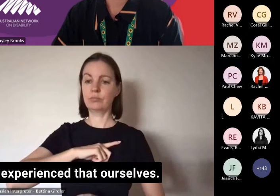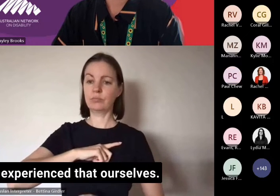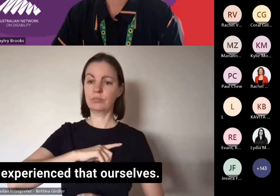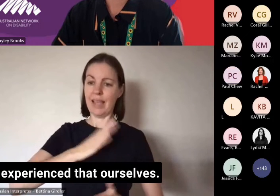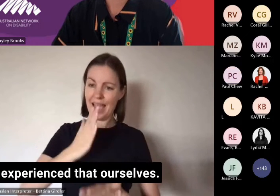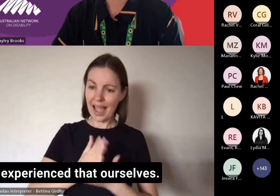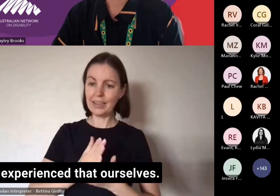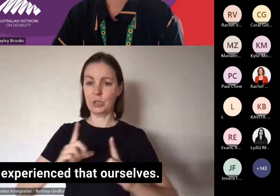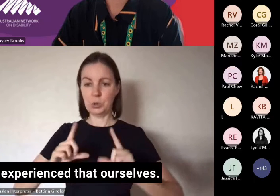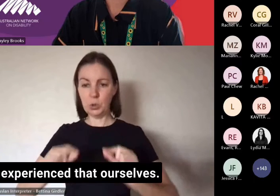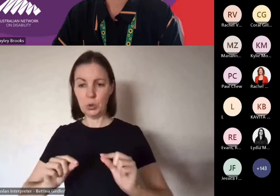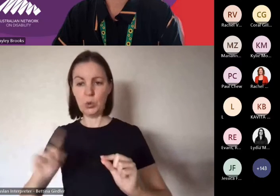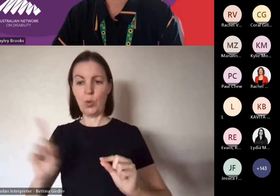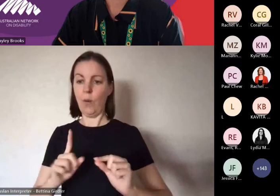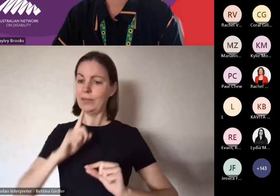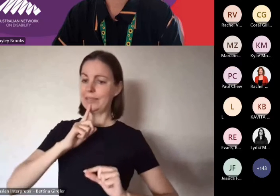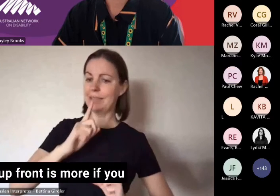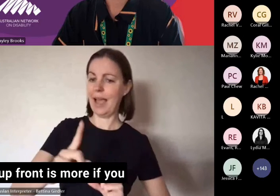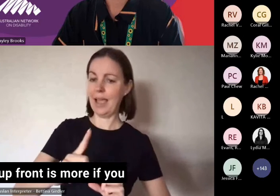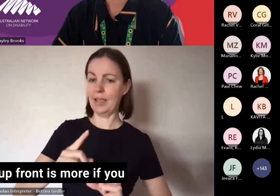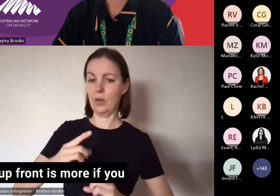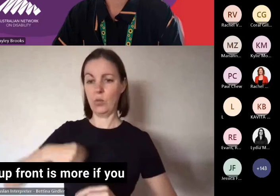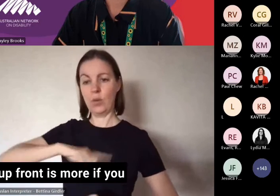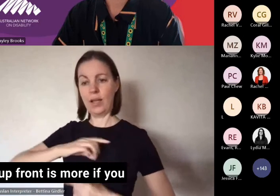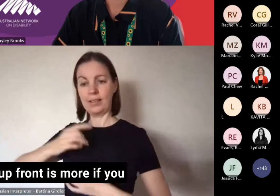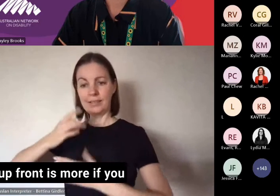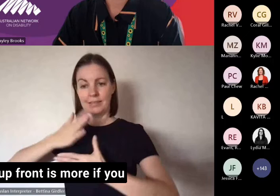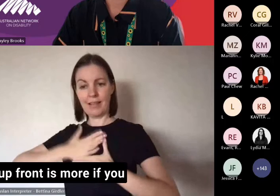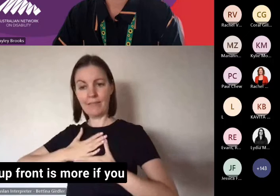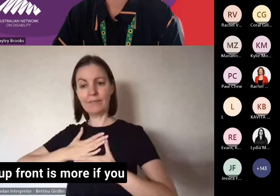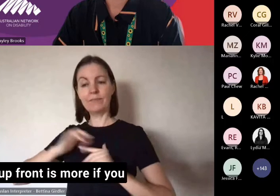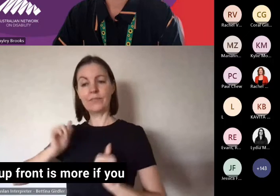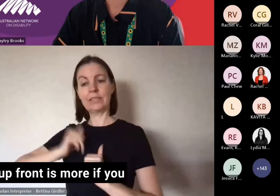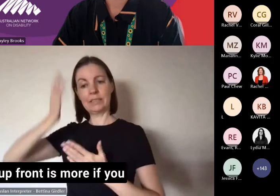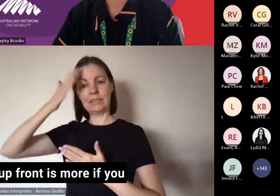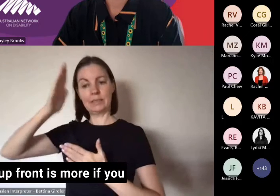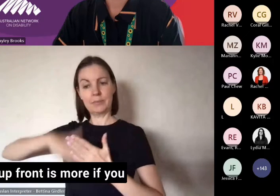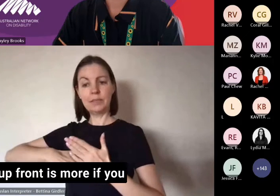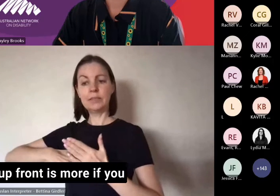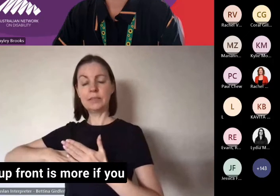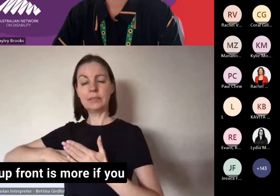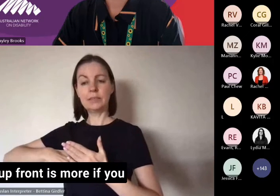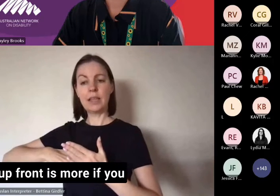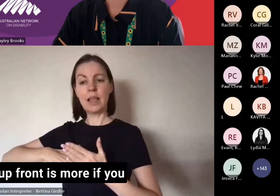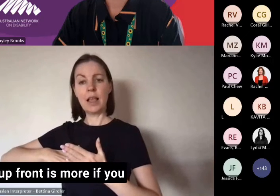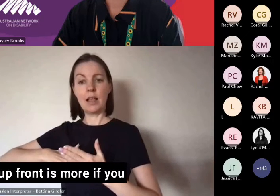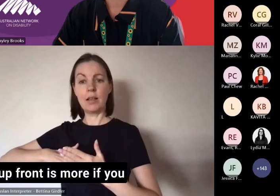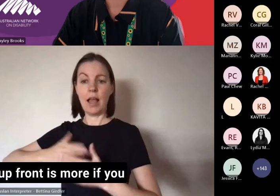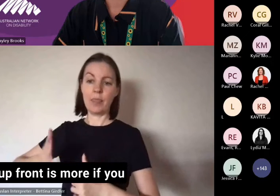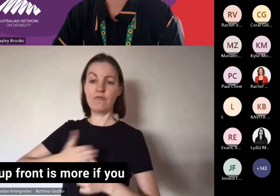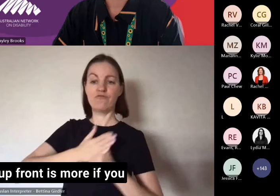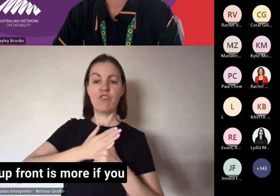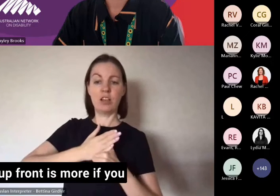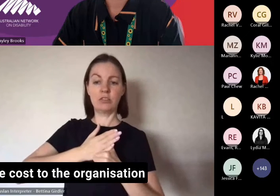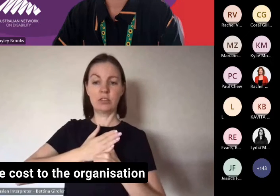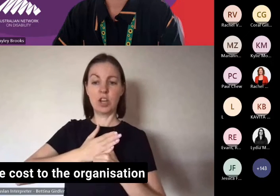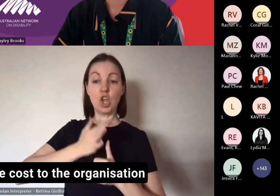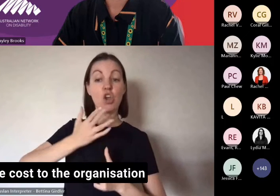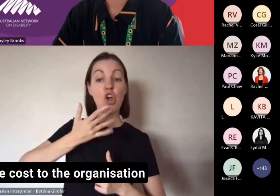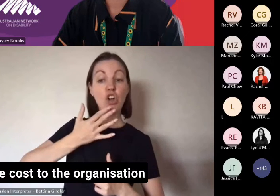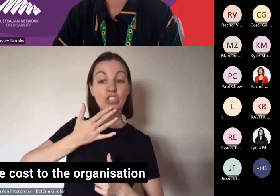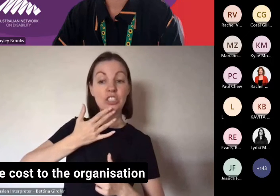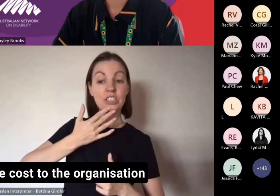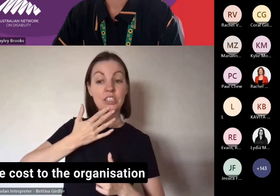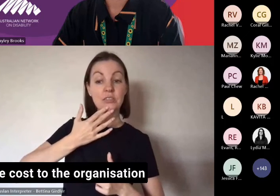we've experienced that ourselves. But the cost up front is more if you don't do